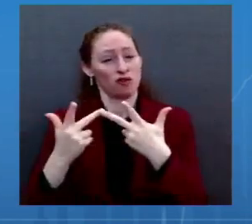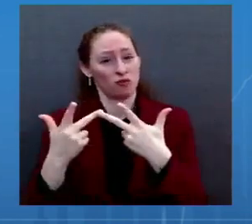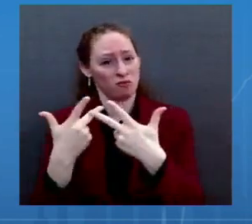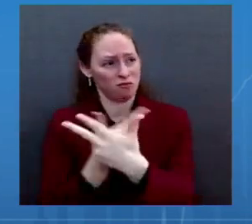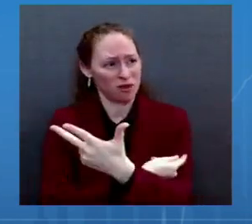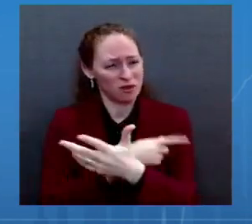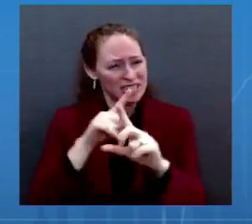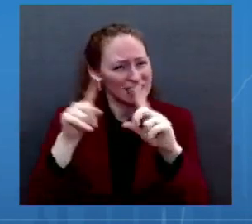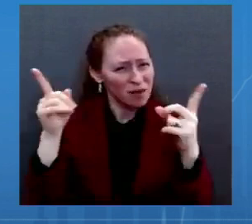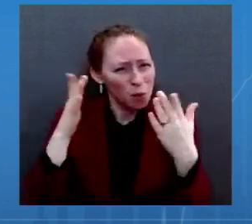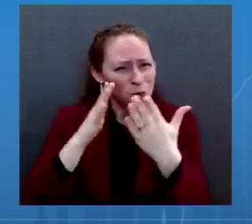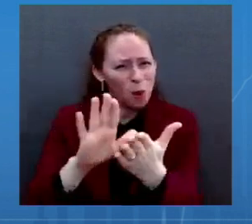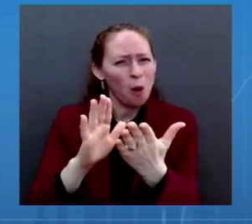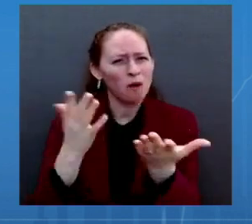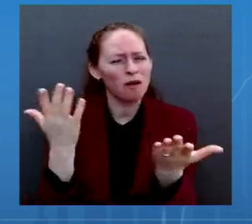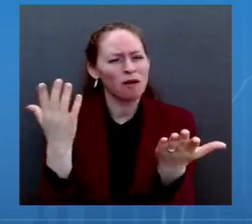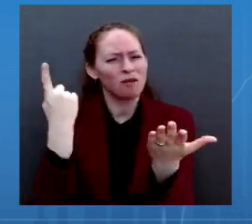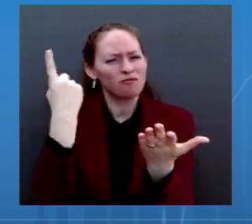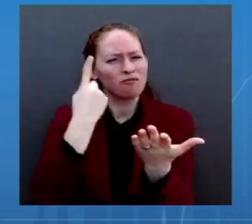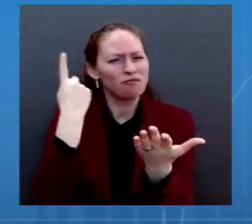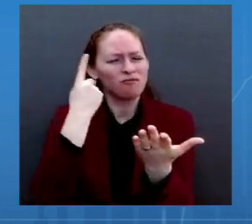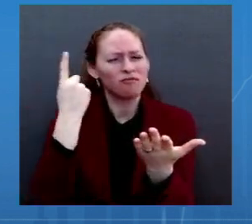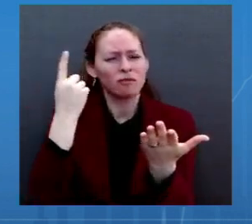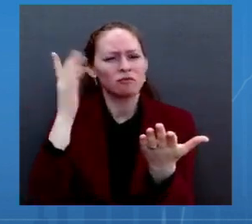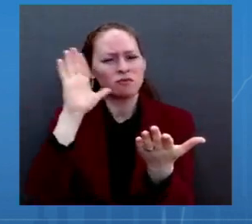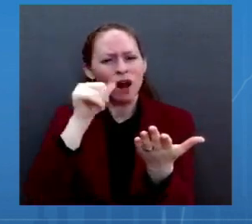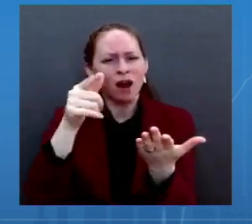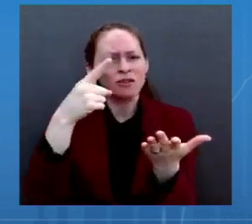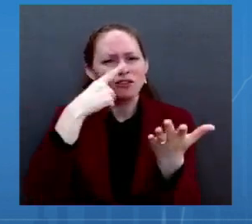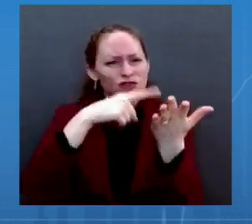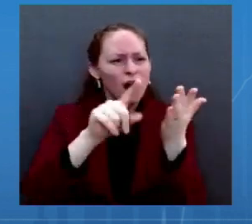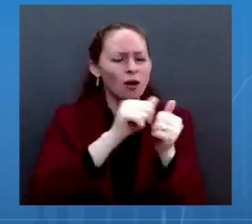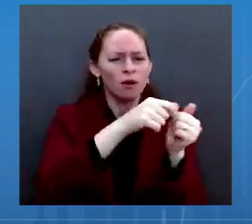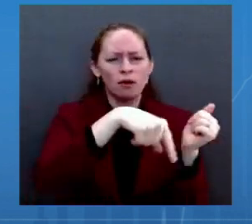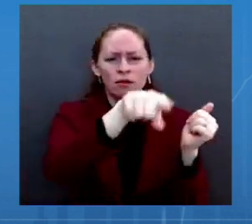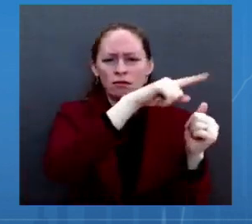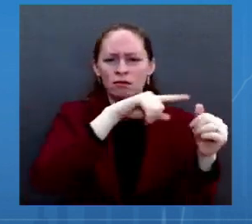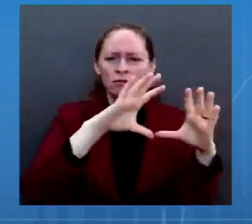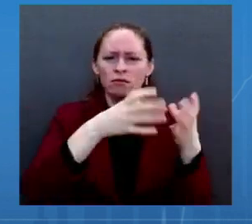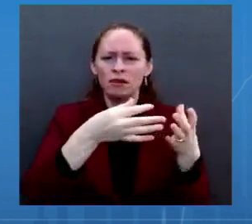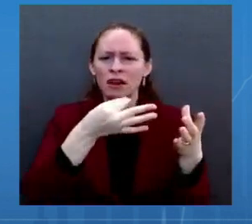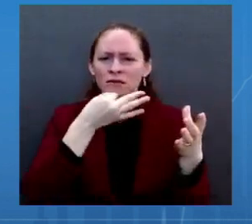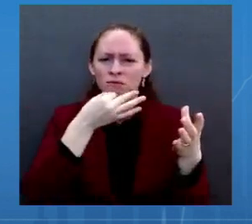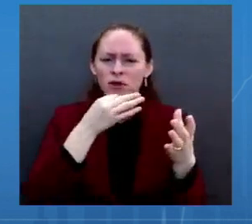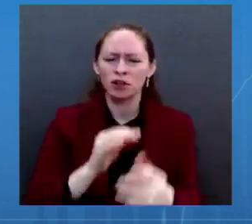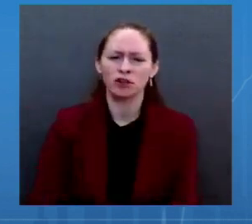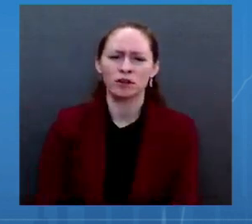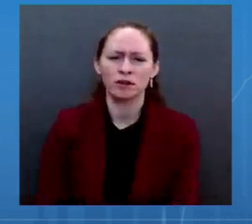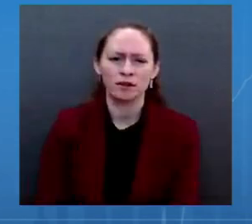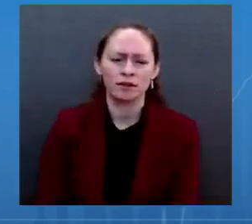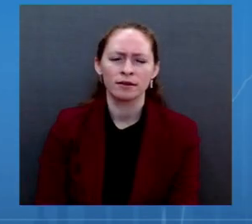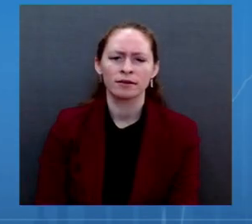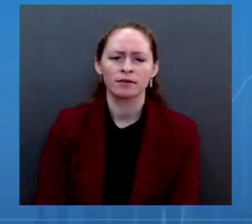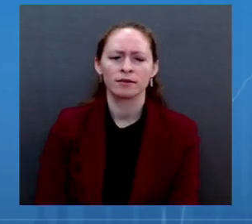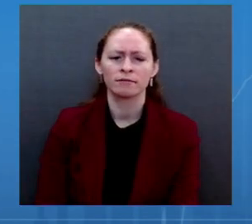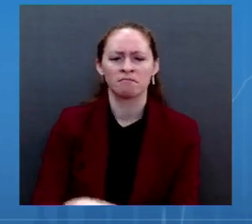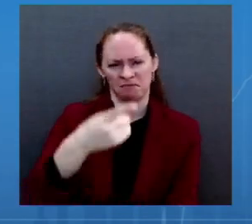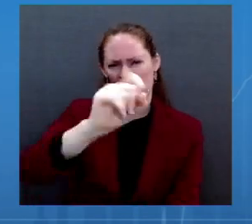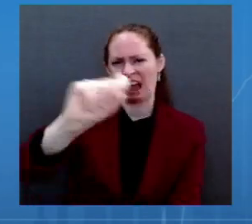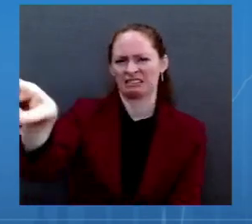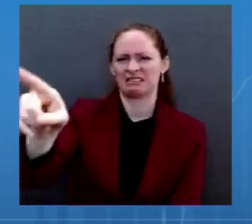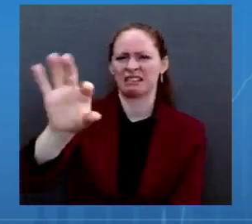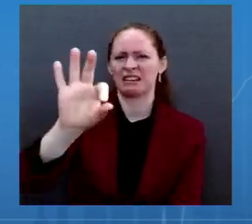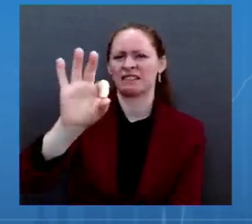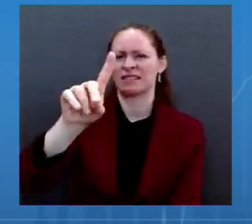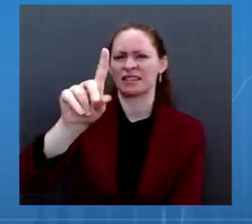FDA on the specific FDA question, though I do know that FDA, like CDC, where I will ask Dr. Wolinski to comment